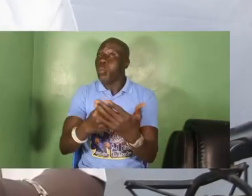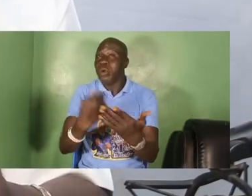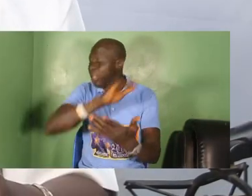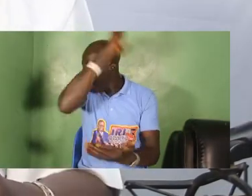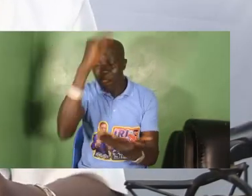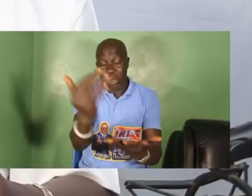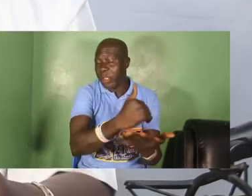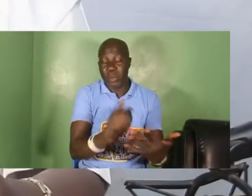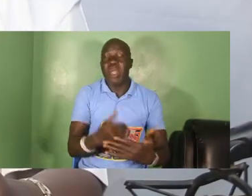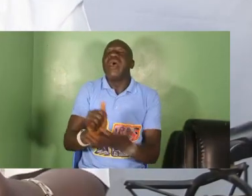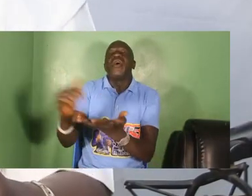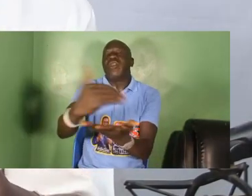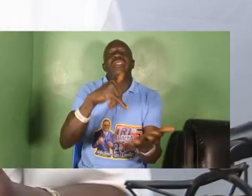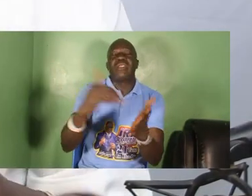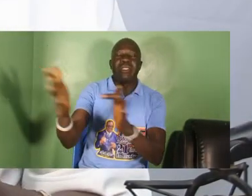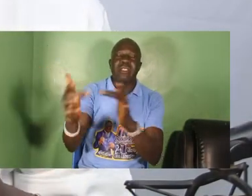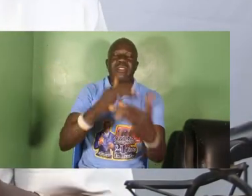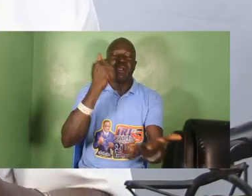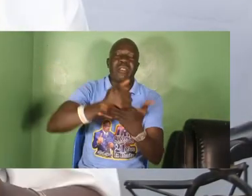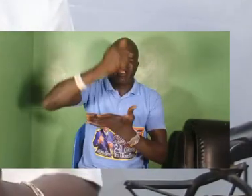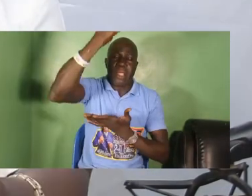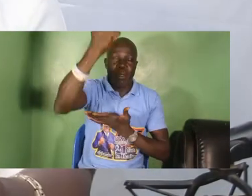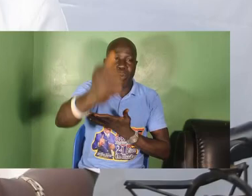never received.